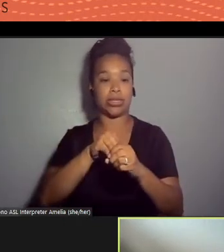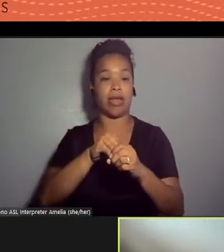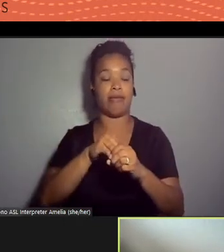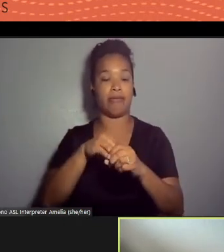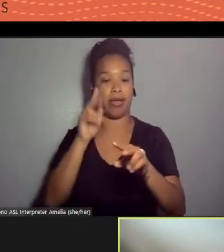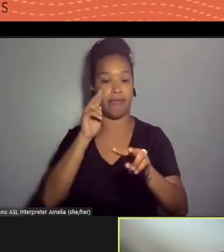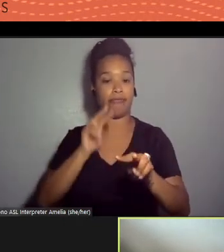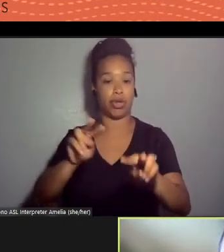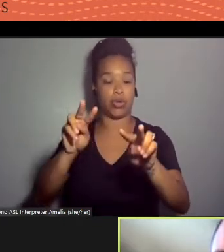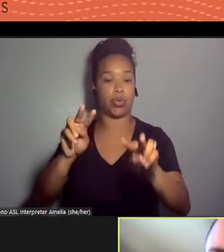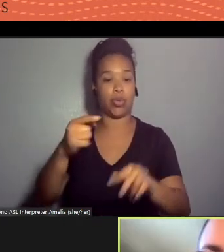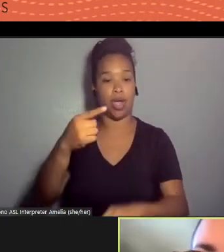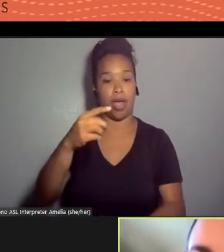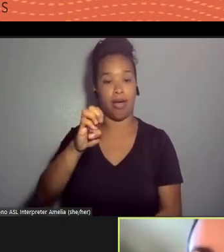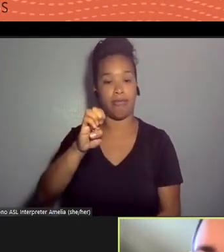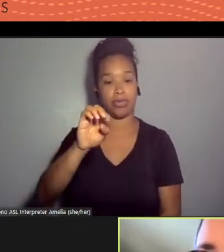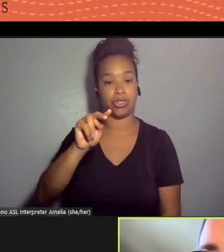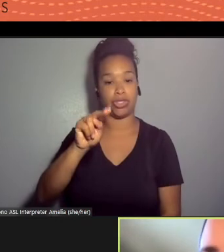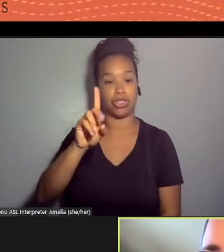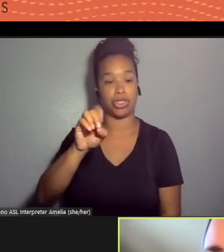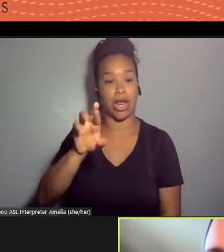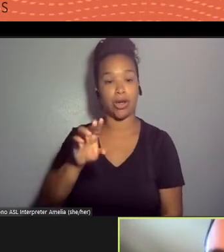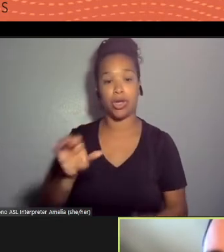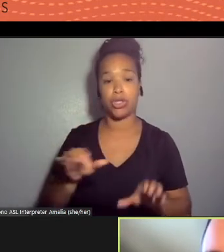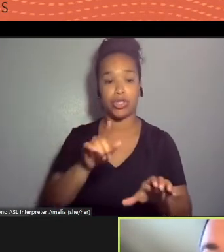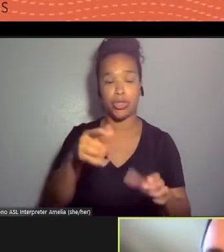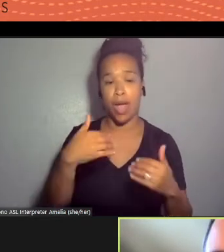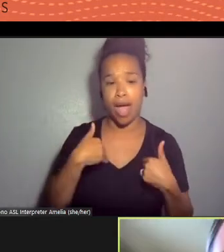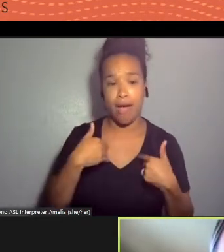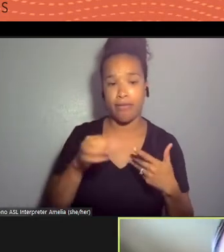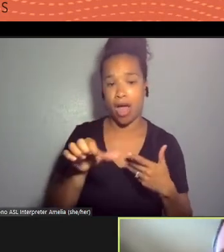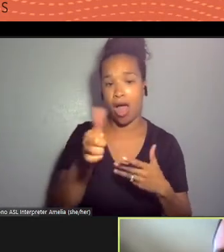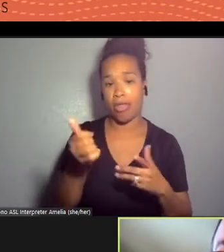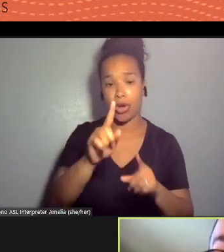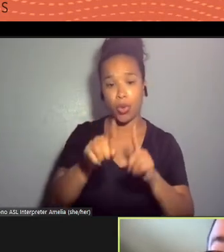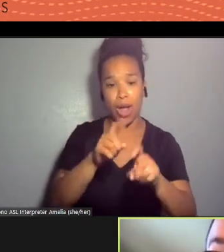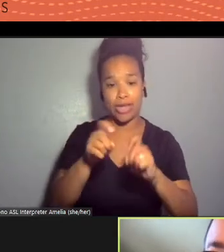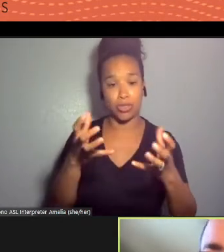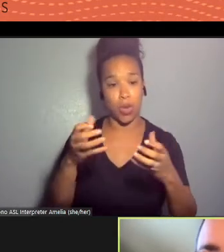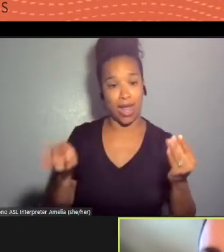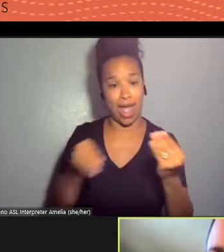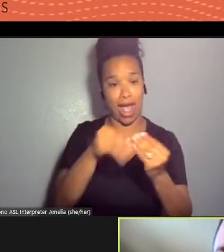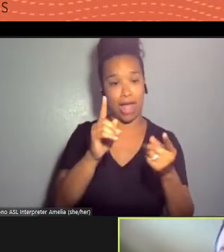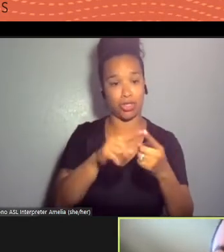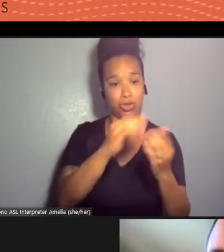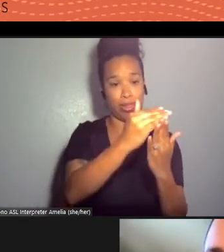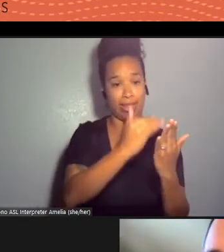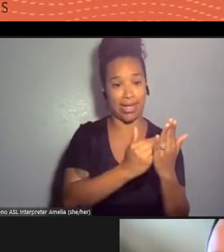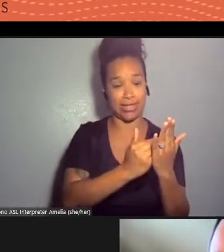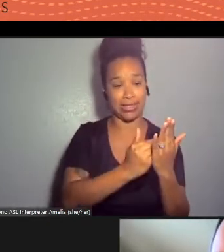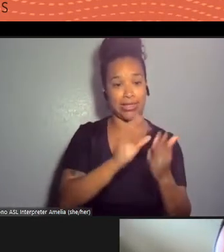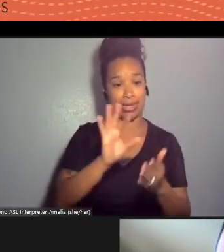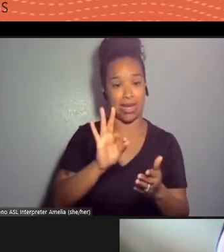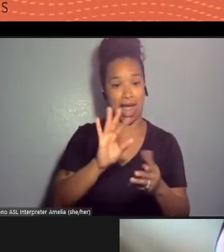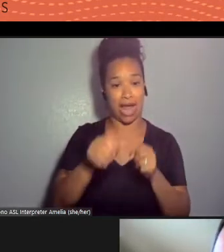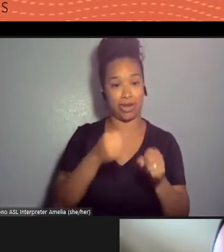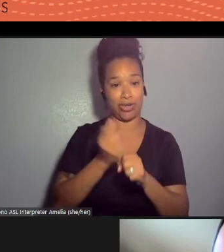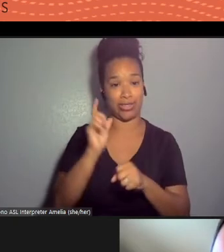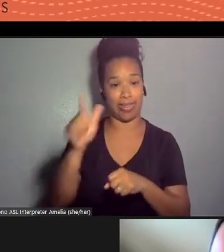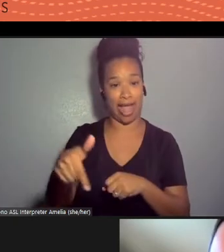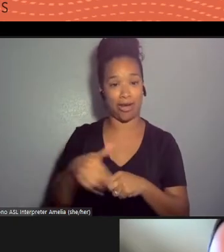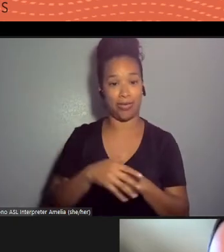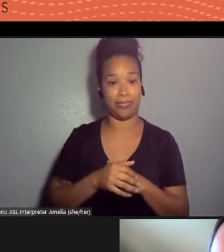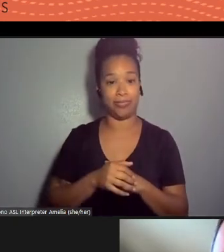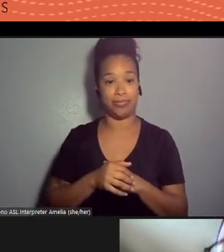are there any additional questions you would add to this list 9 years later? Well, certainly there's no mention of whiteness